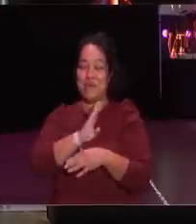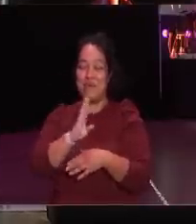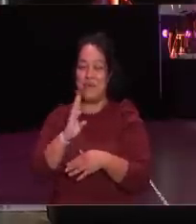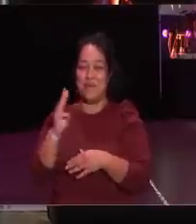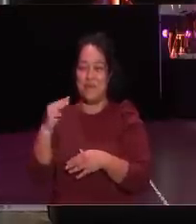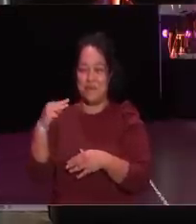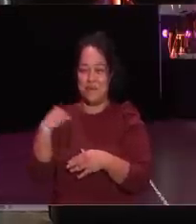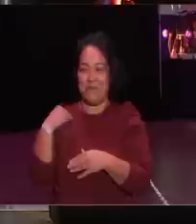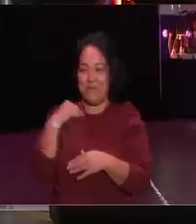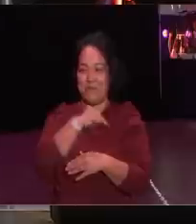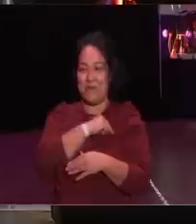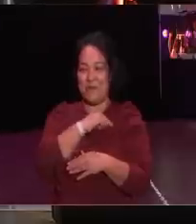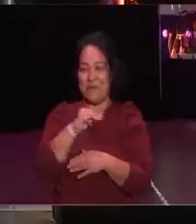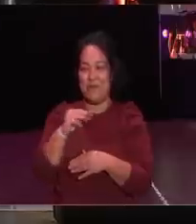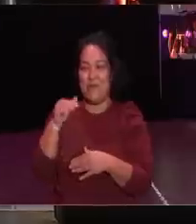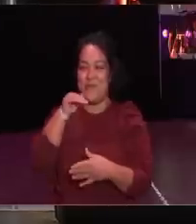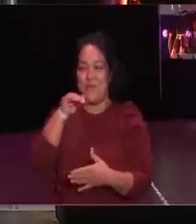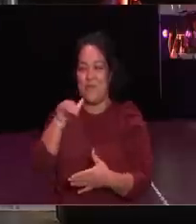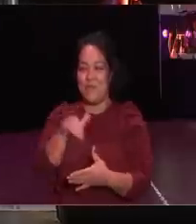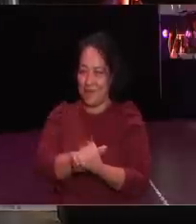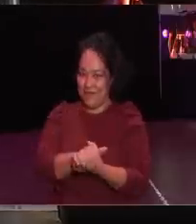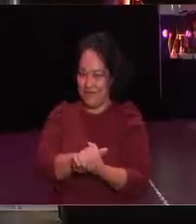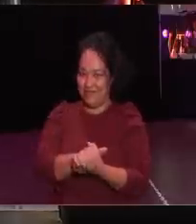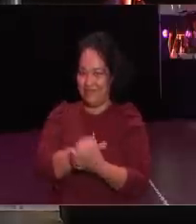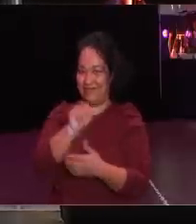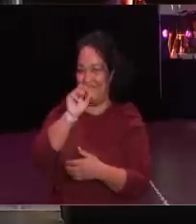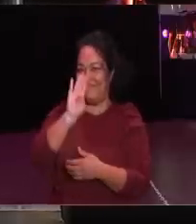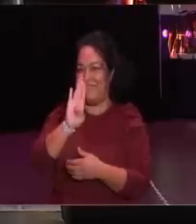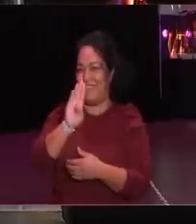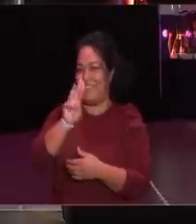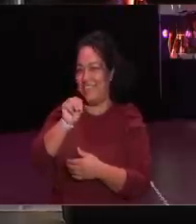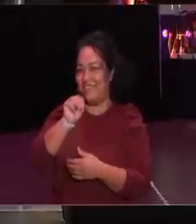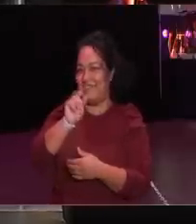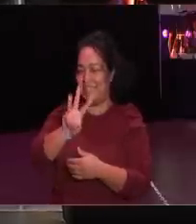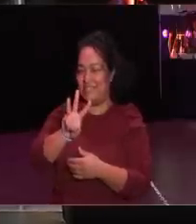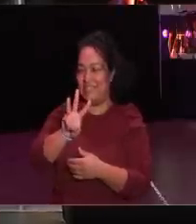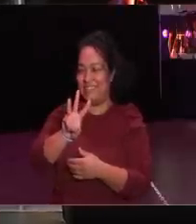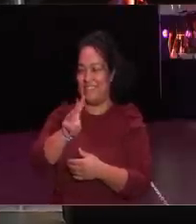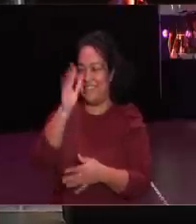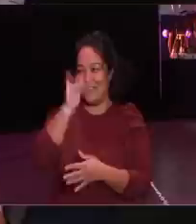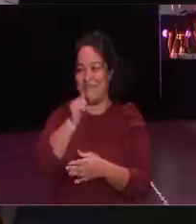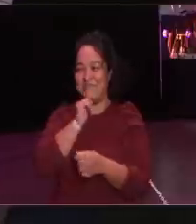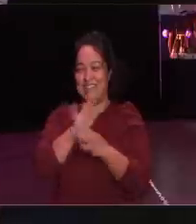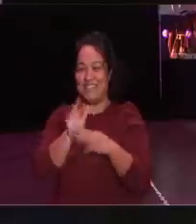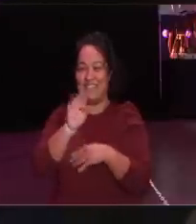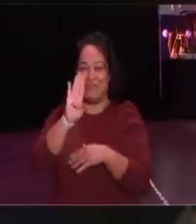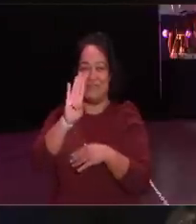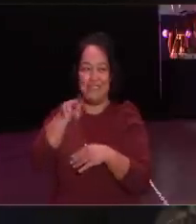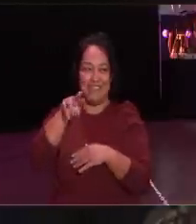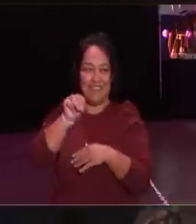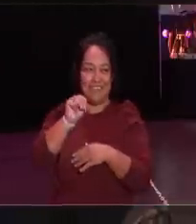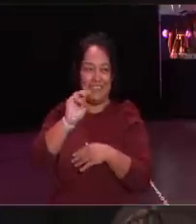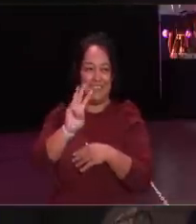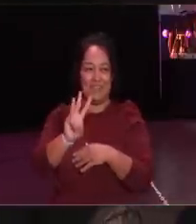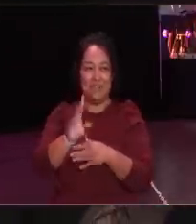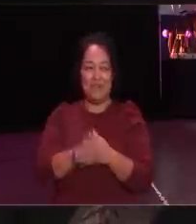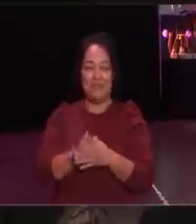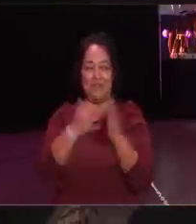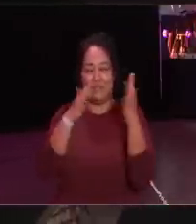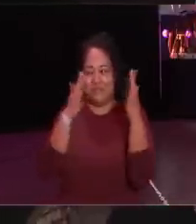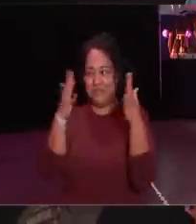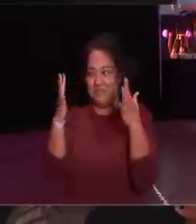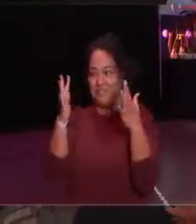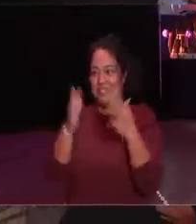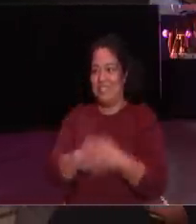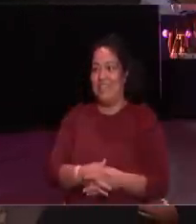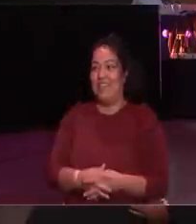de BMWs. De los miembros de la mesa directiva. God bless you, BMWs. Dios las bendiga. Let's give it a hand. Un